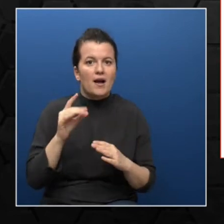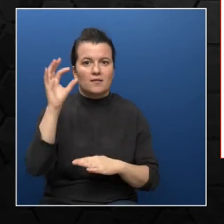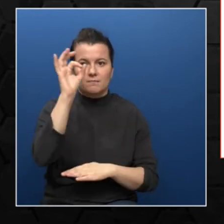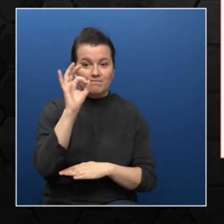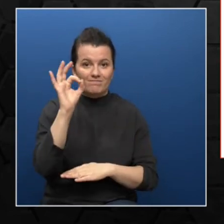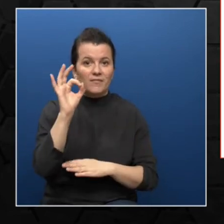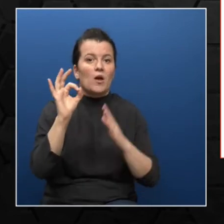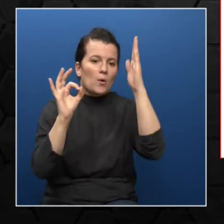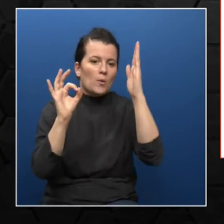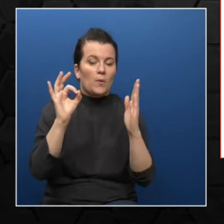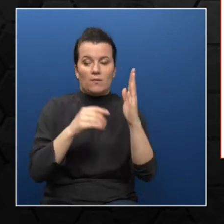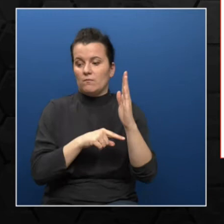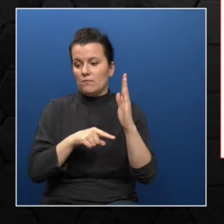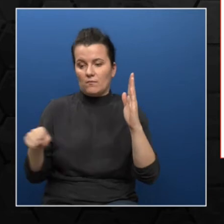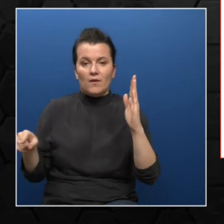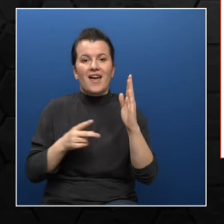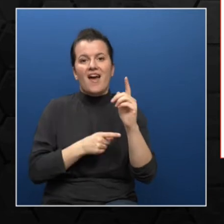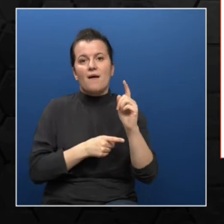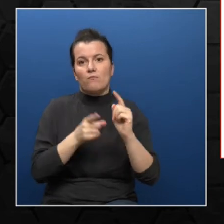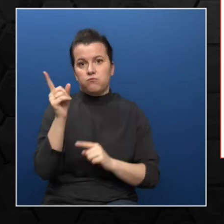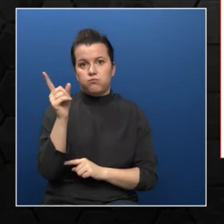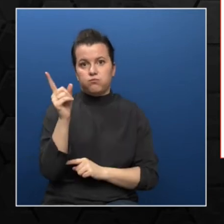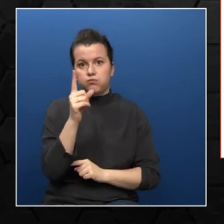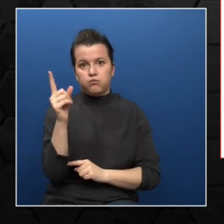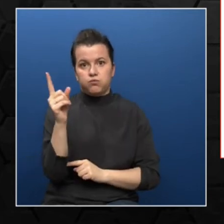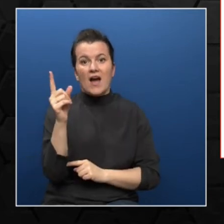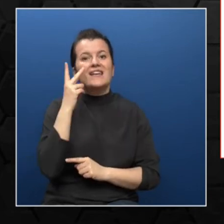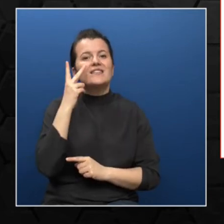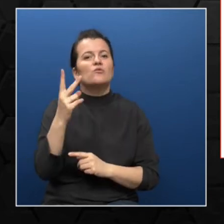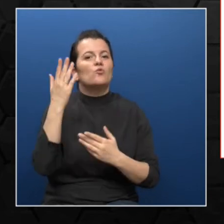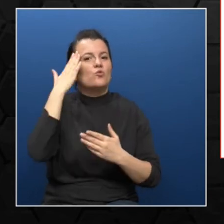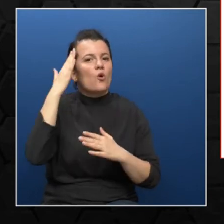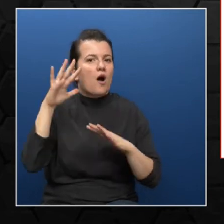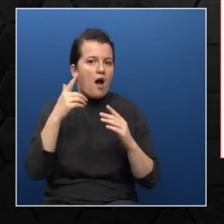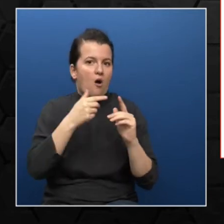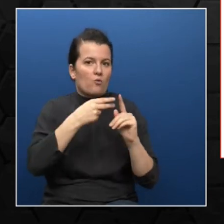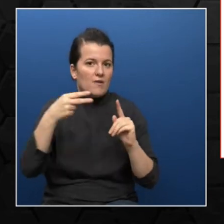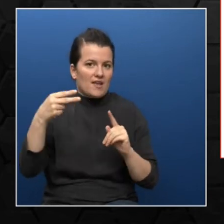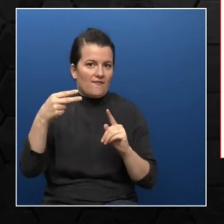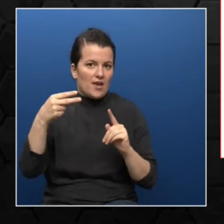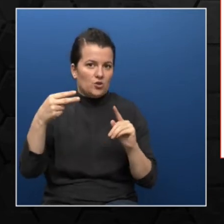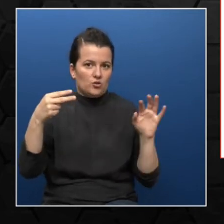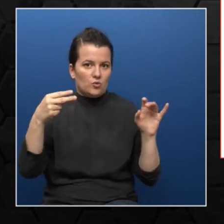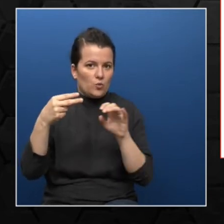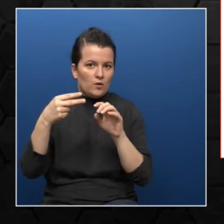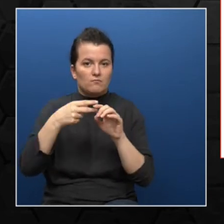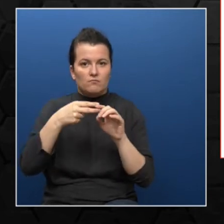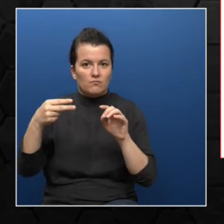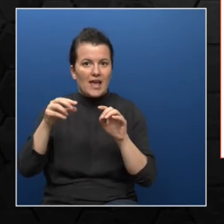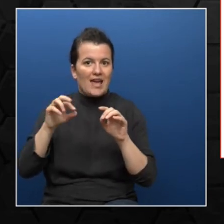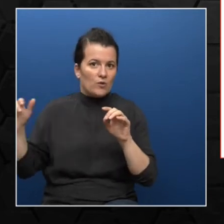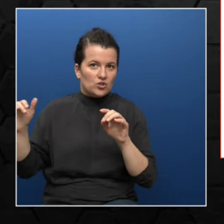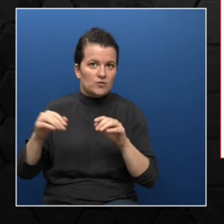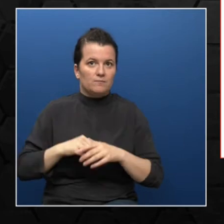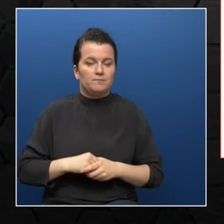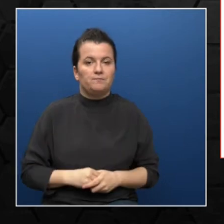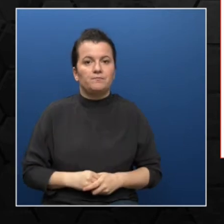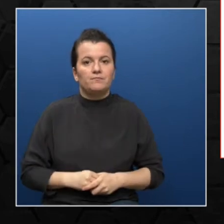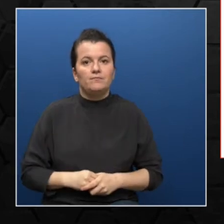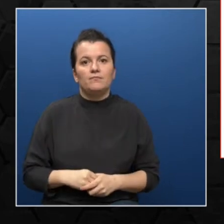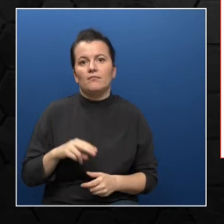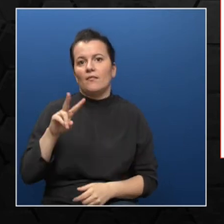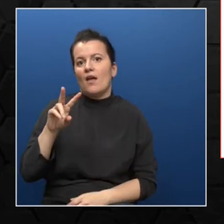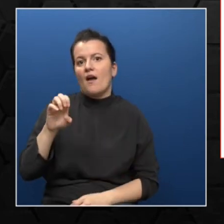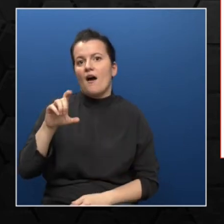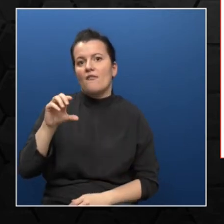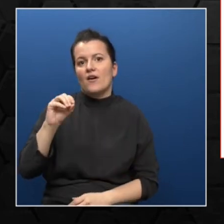simple to implement equation. So it basically the velocity equation just involves the use of